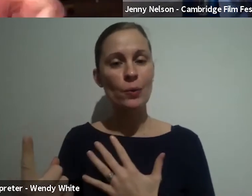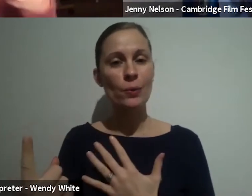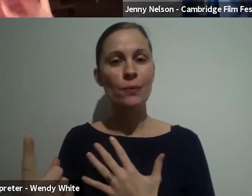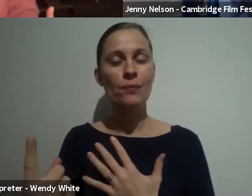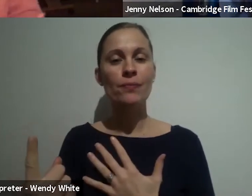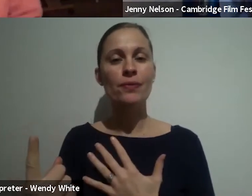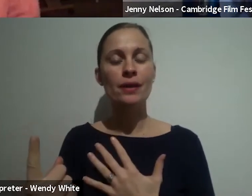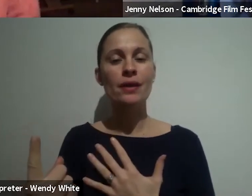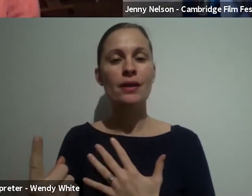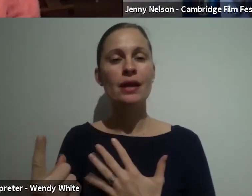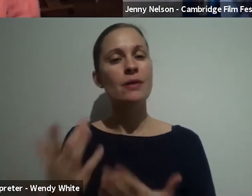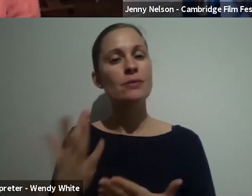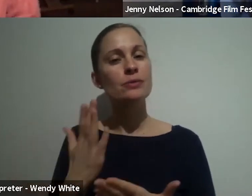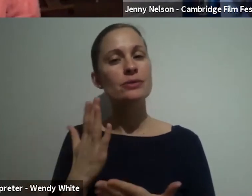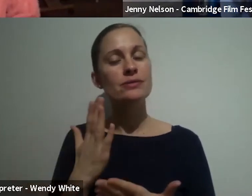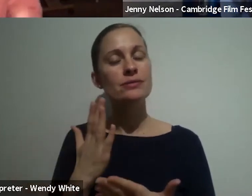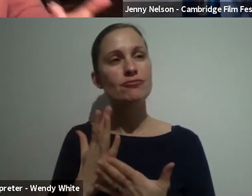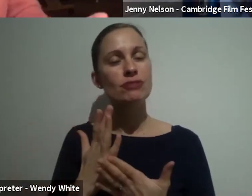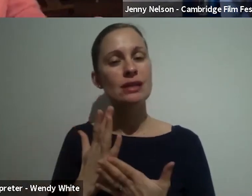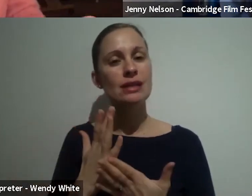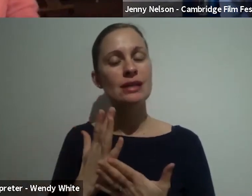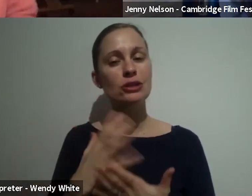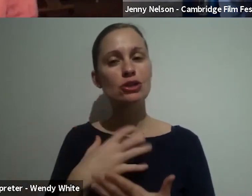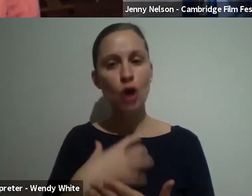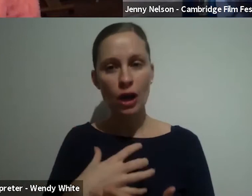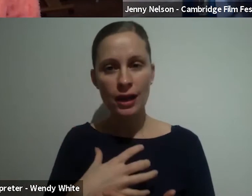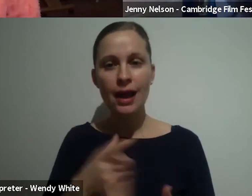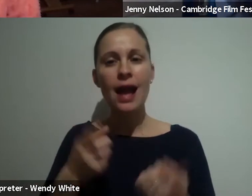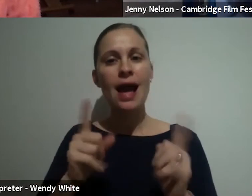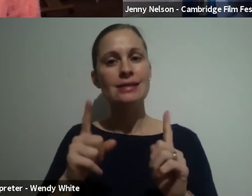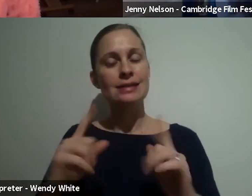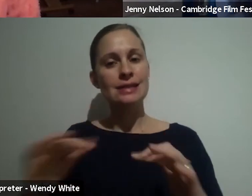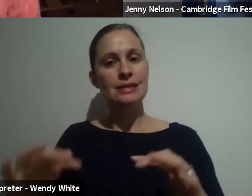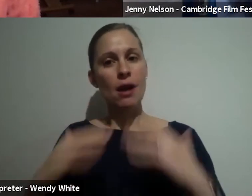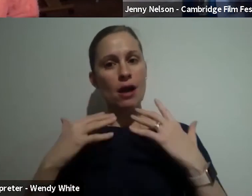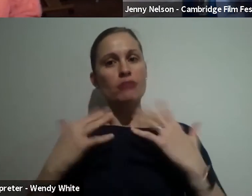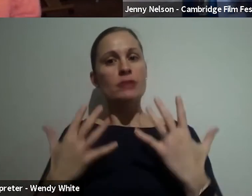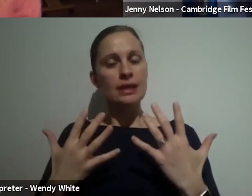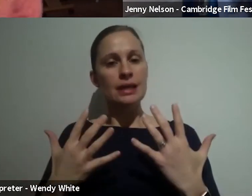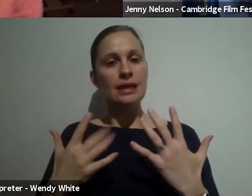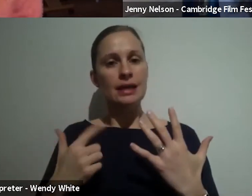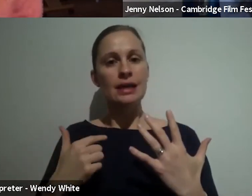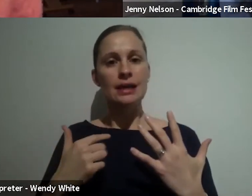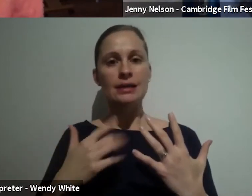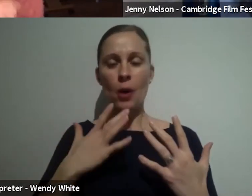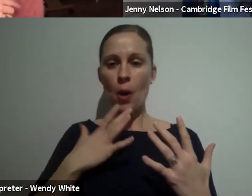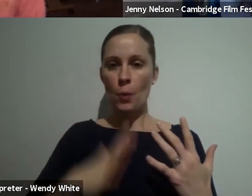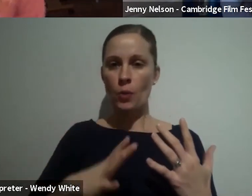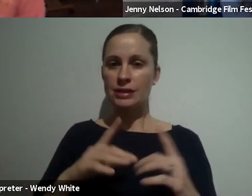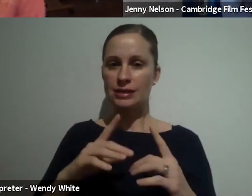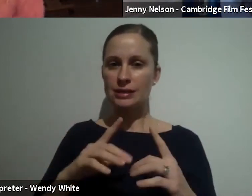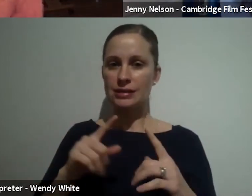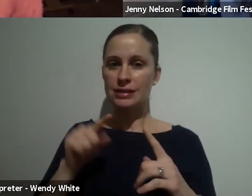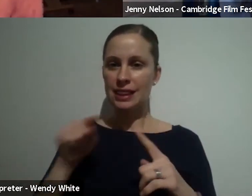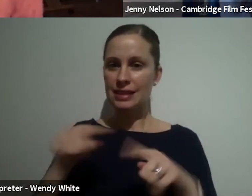It was for me very shocking and also very inspiring, no? And I wanted to Celia to make this journey, no, to see